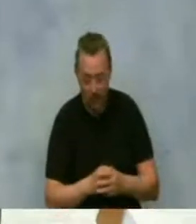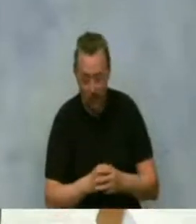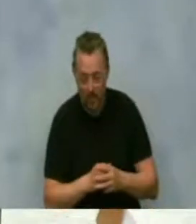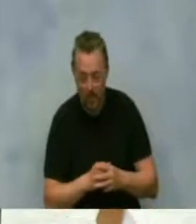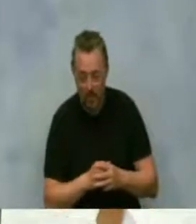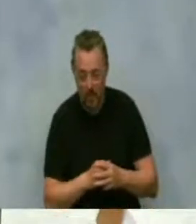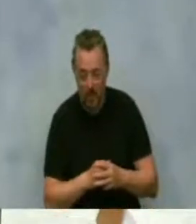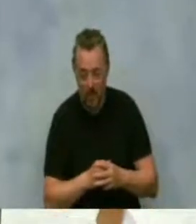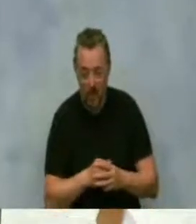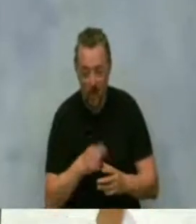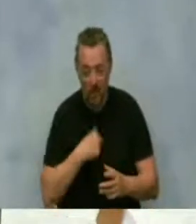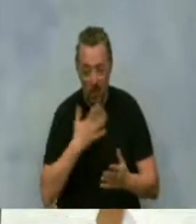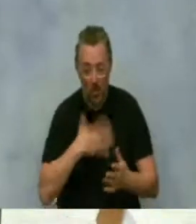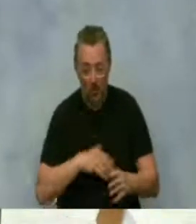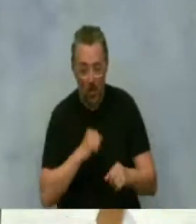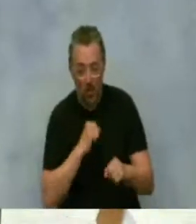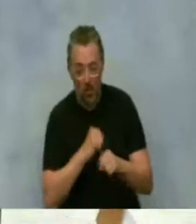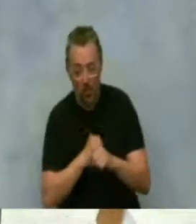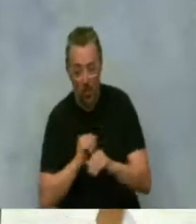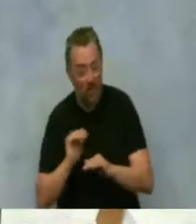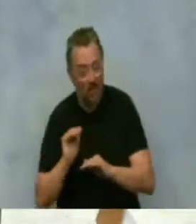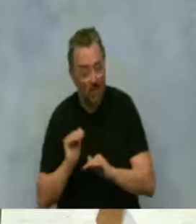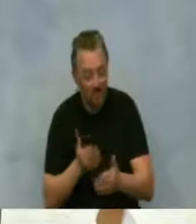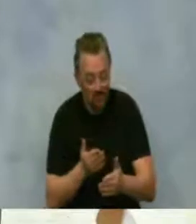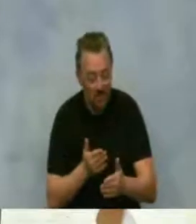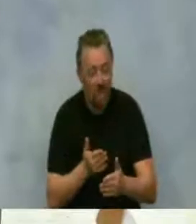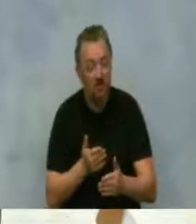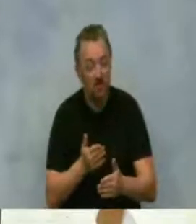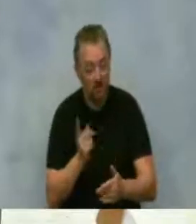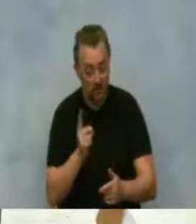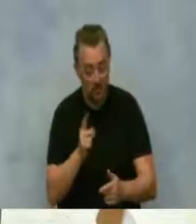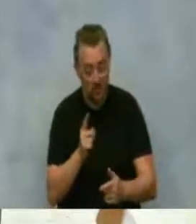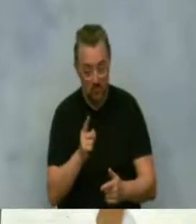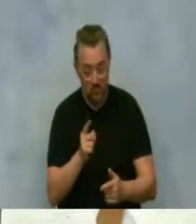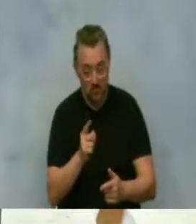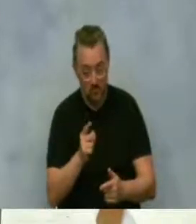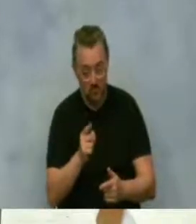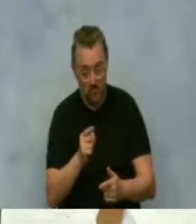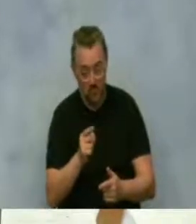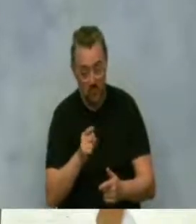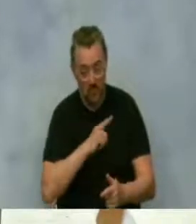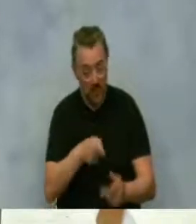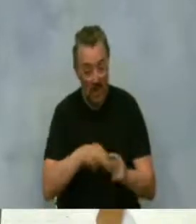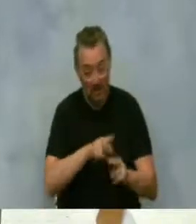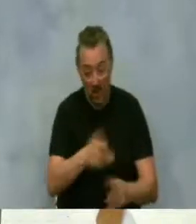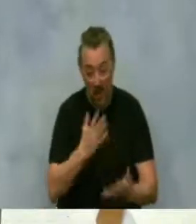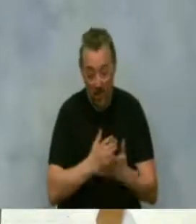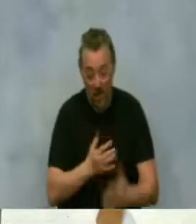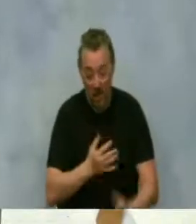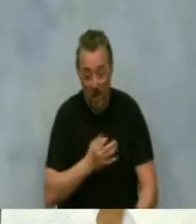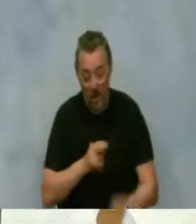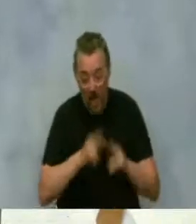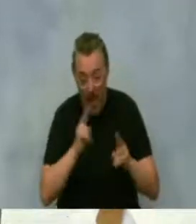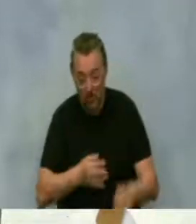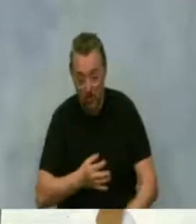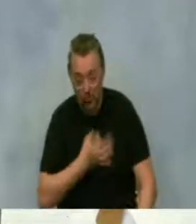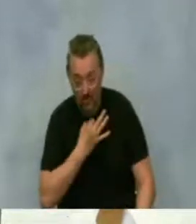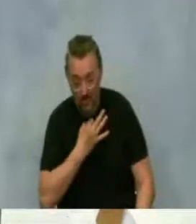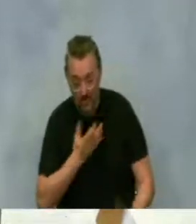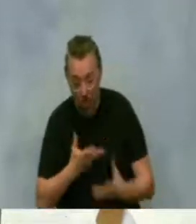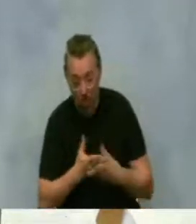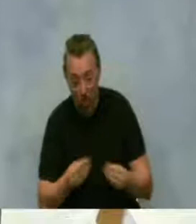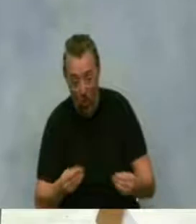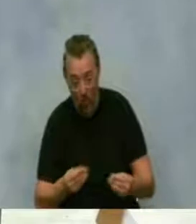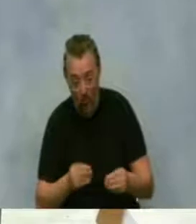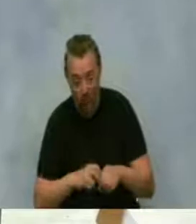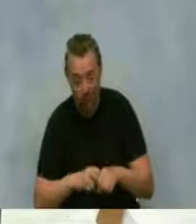certainly about promoting that the services we provide are there for you if you're at risk of losing your home, regardless of the tenure of housing you live in.